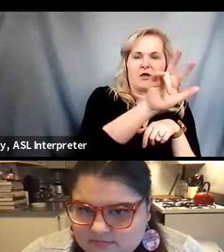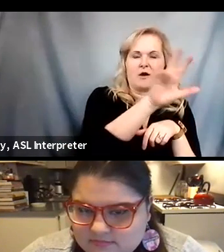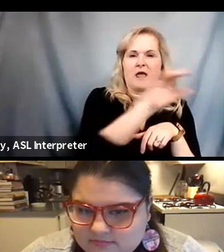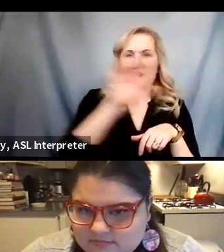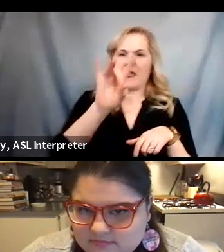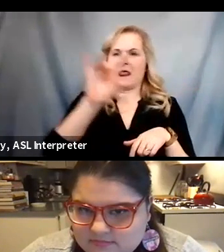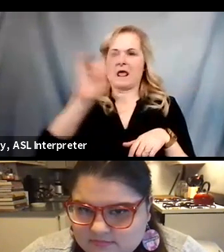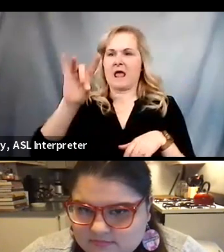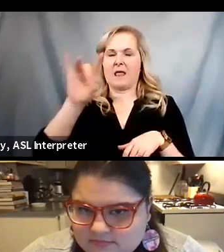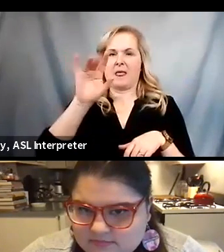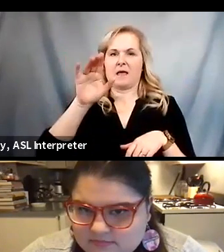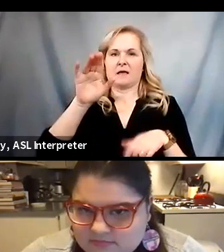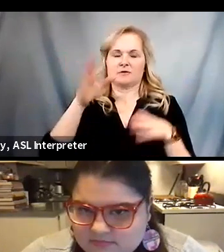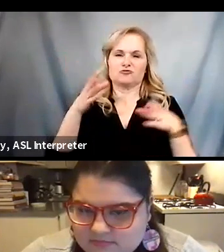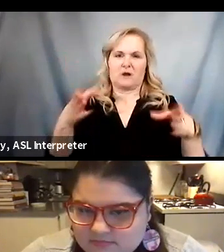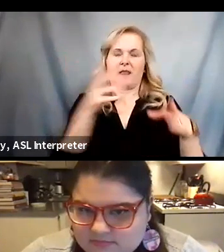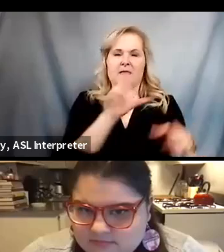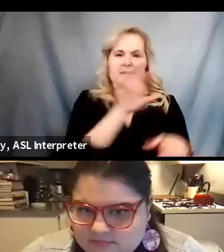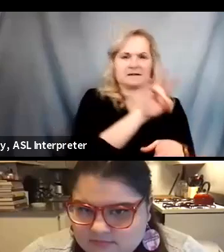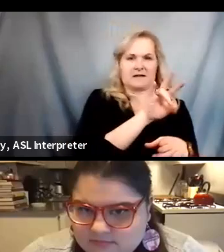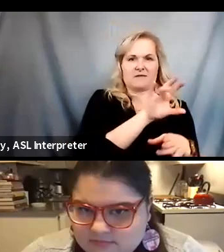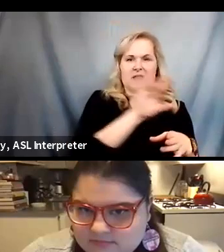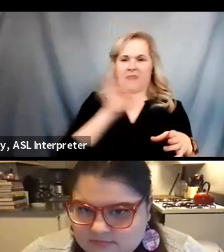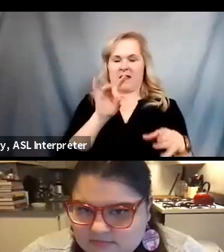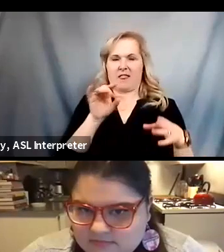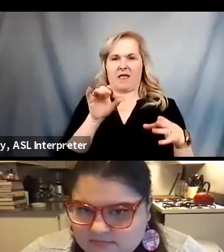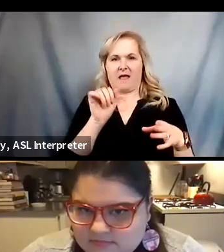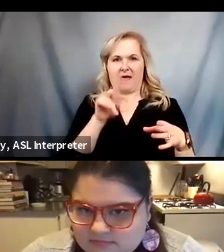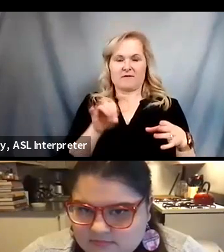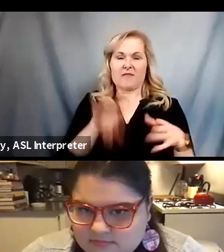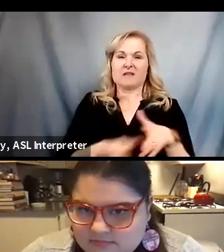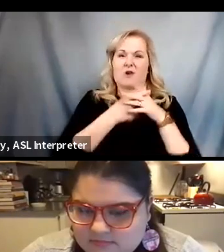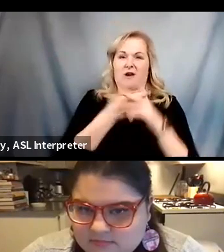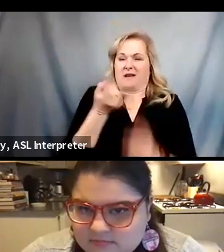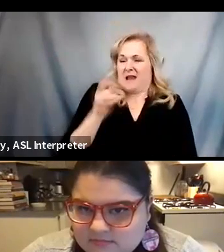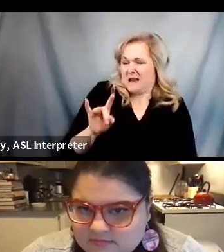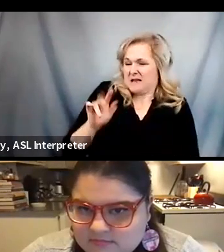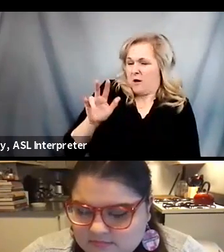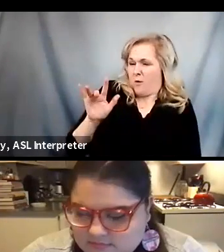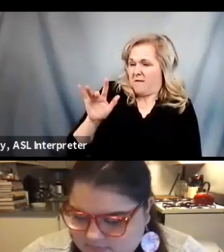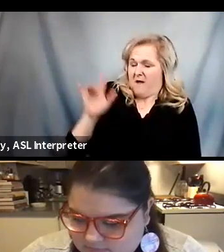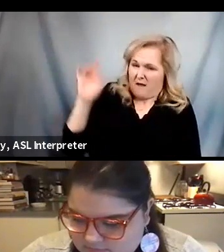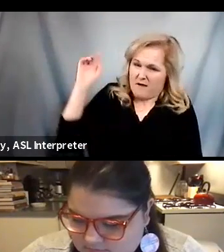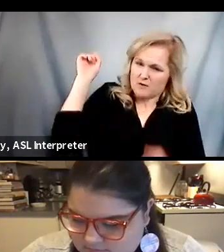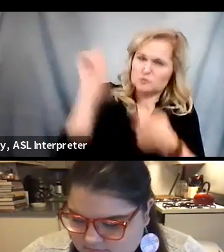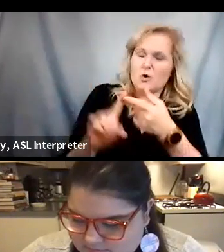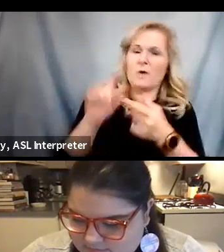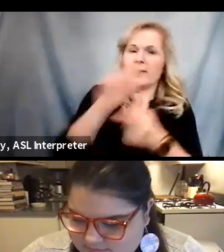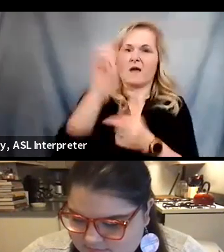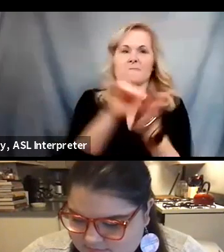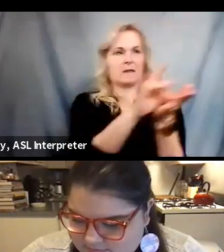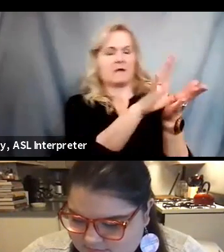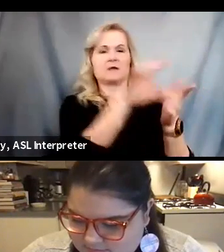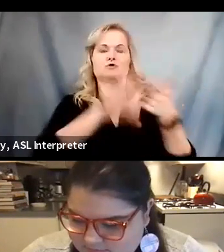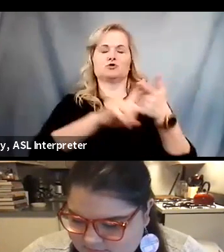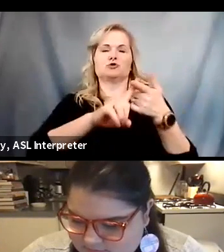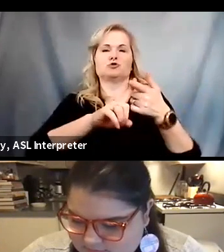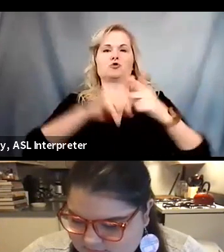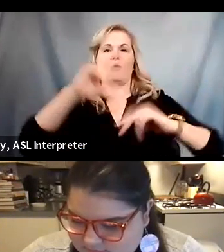between 7th and 8th avenues, starting in 1825 until the government evicted them to build Central Park